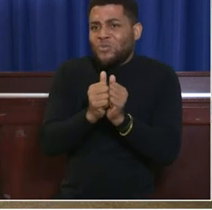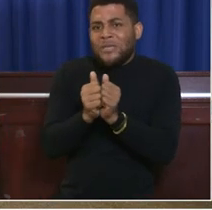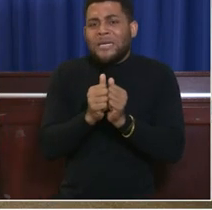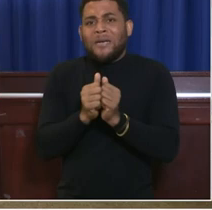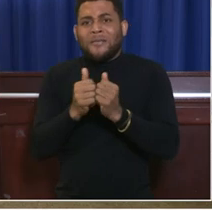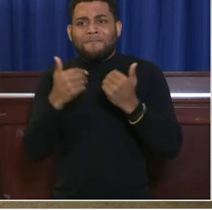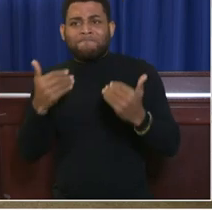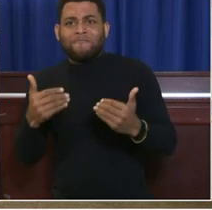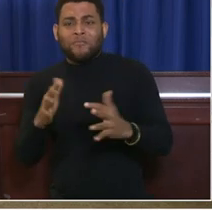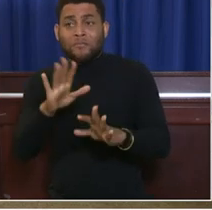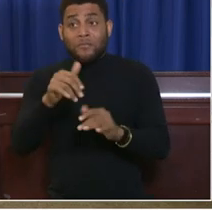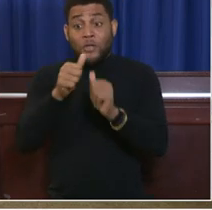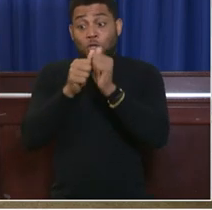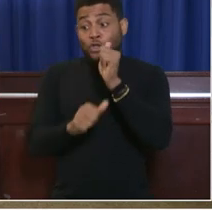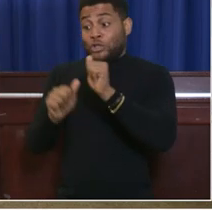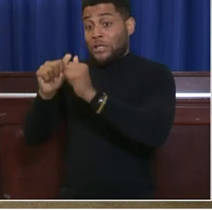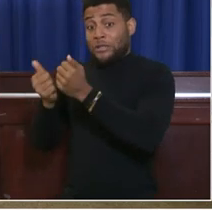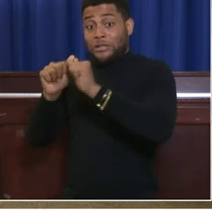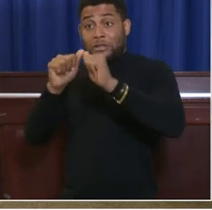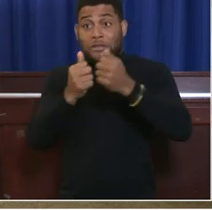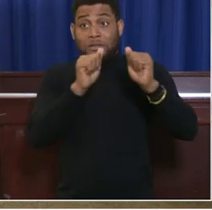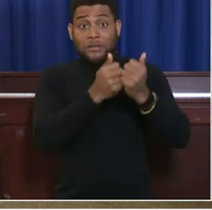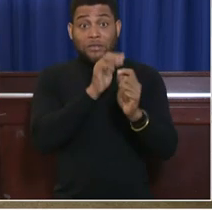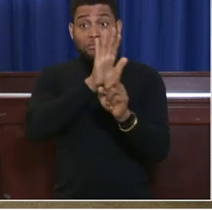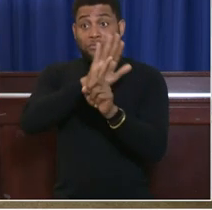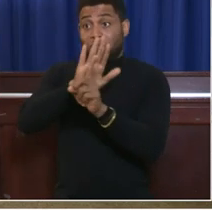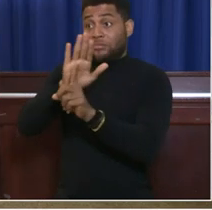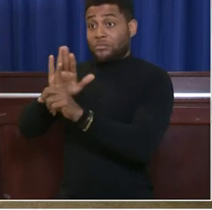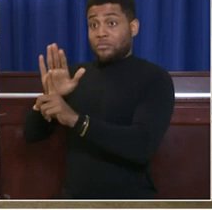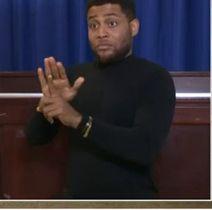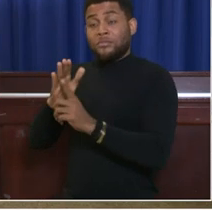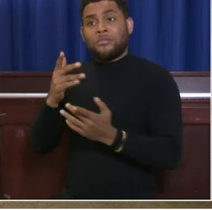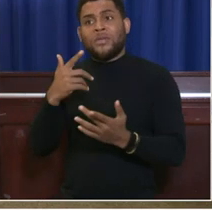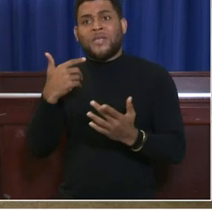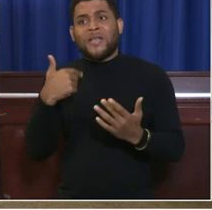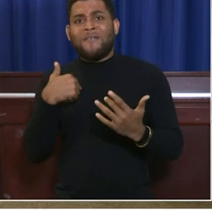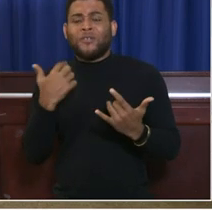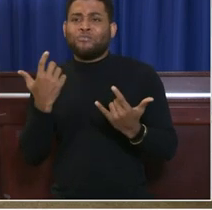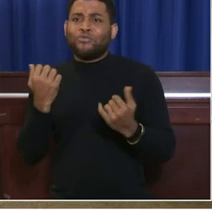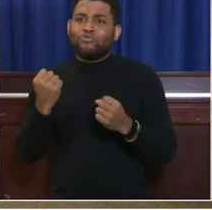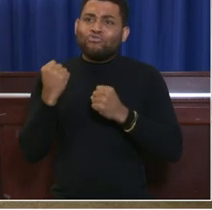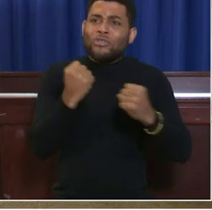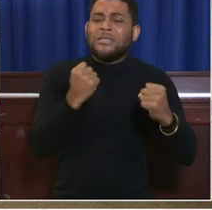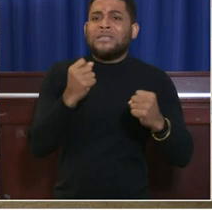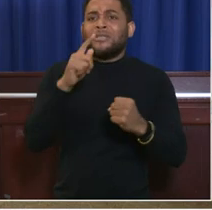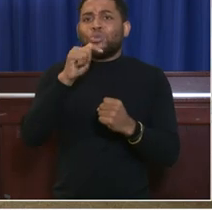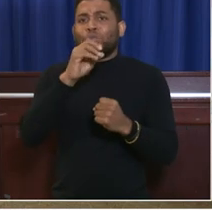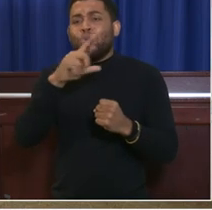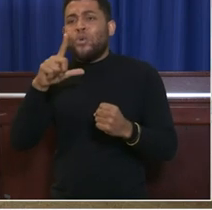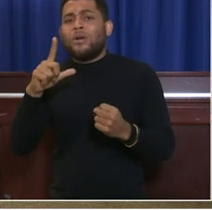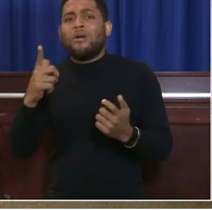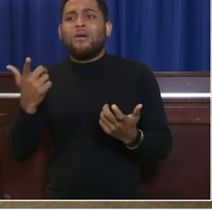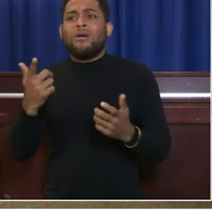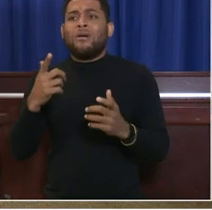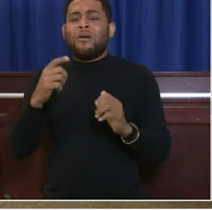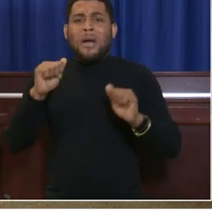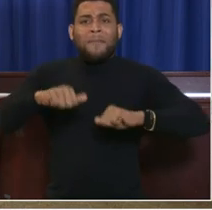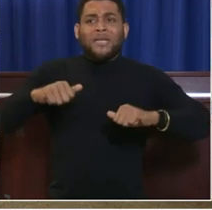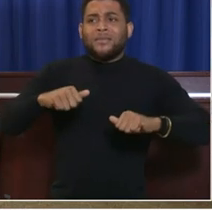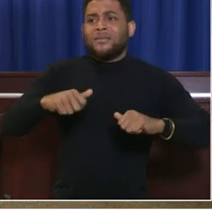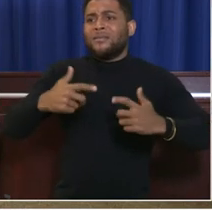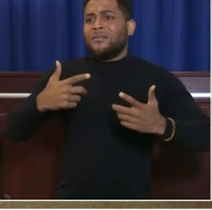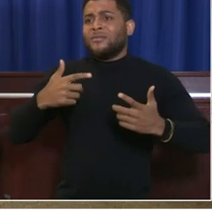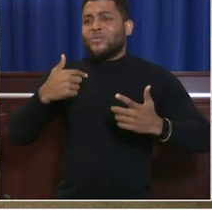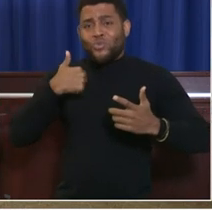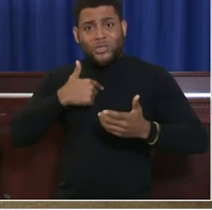strengths, tools, and techniques, and when we combine our resources to focus on intelligence-driven goals, we can do